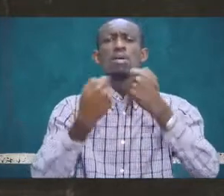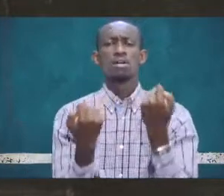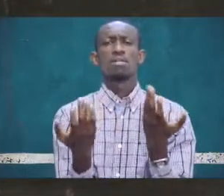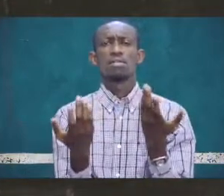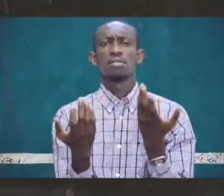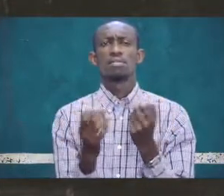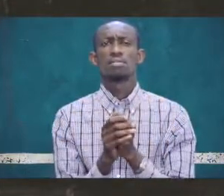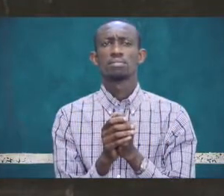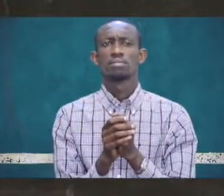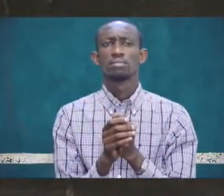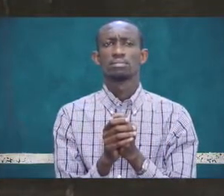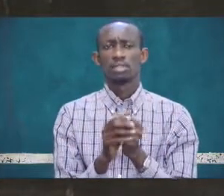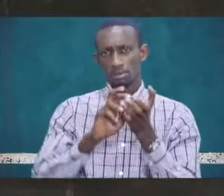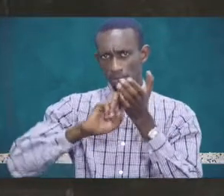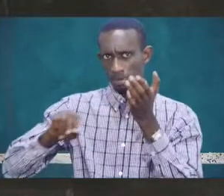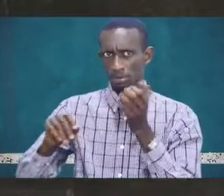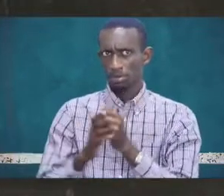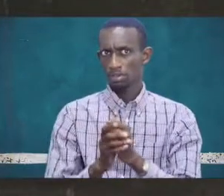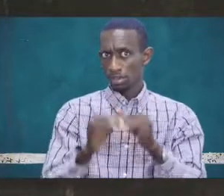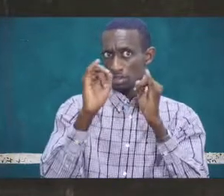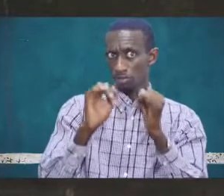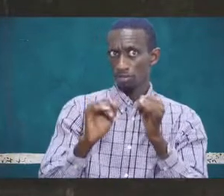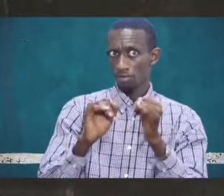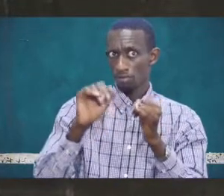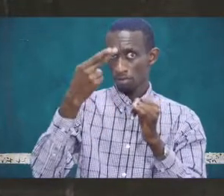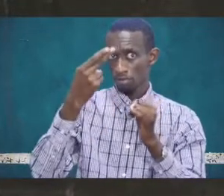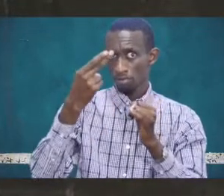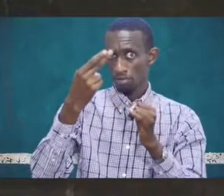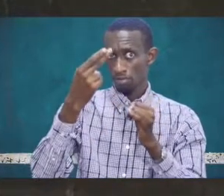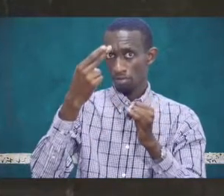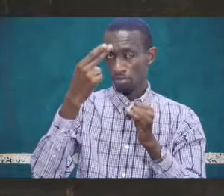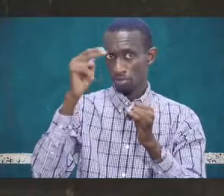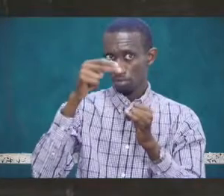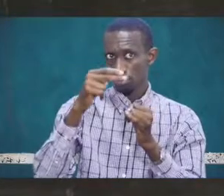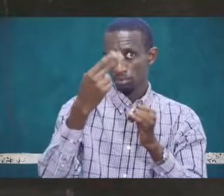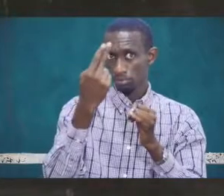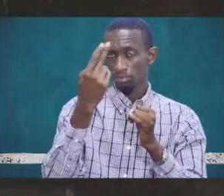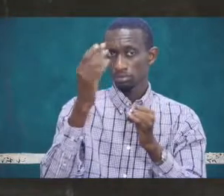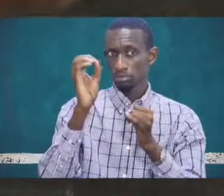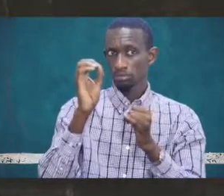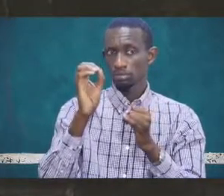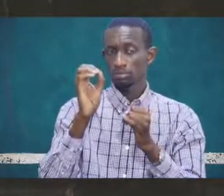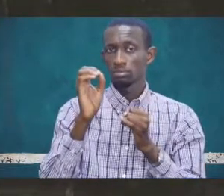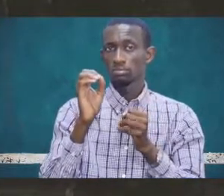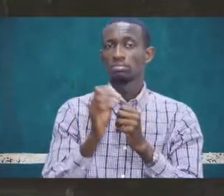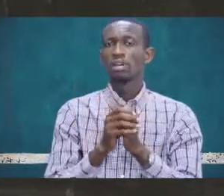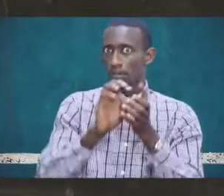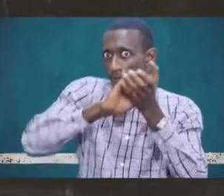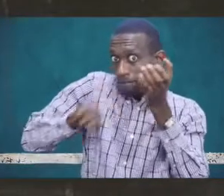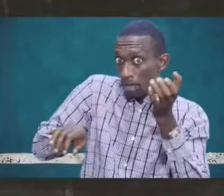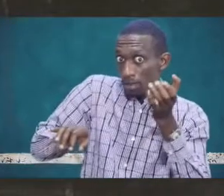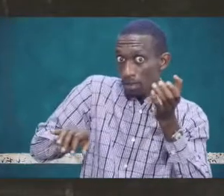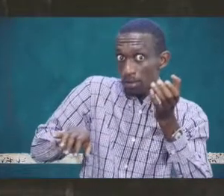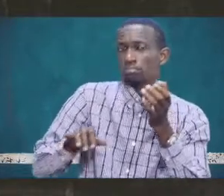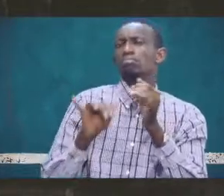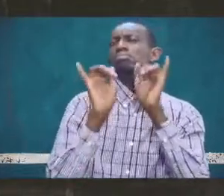And then that indicates the elimination of water molecule. So the water molecule is being eliminated. So we